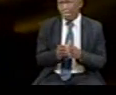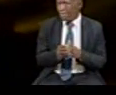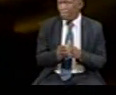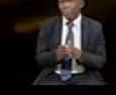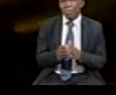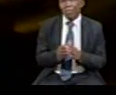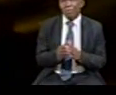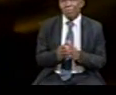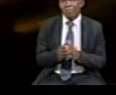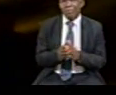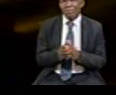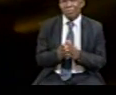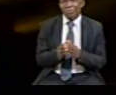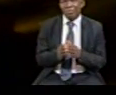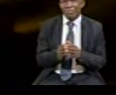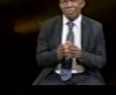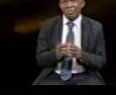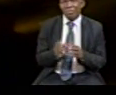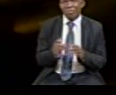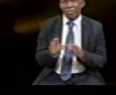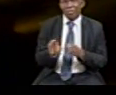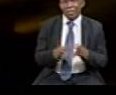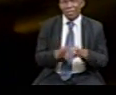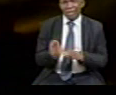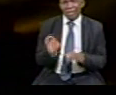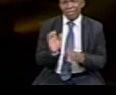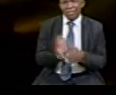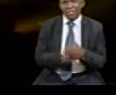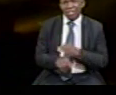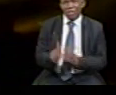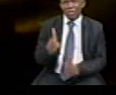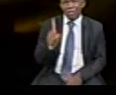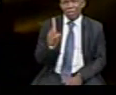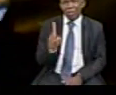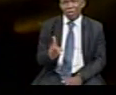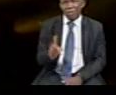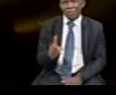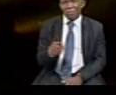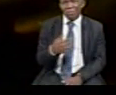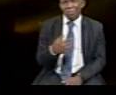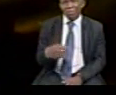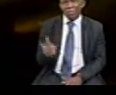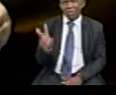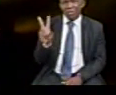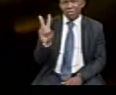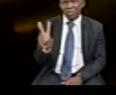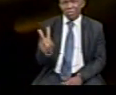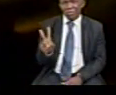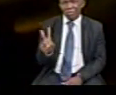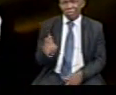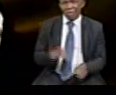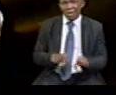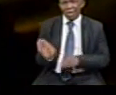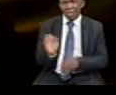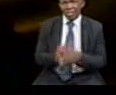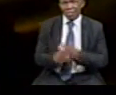reaffirming it a few times. Look at what he now says. The angel said in Acts chapter 1. Acts